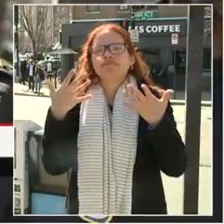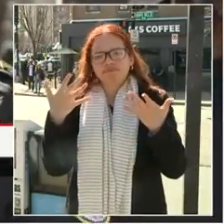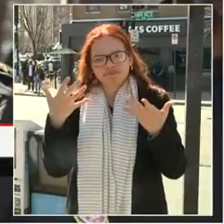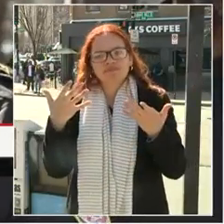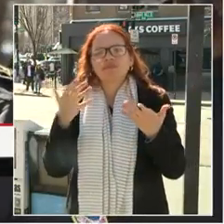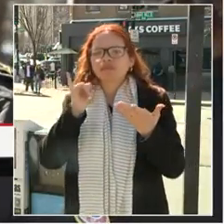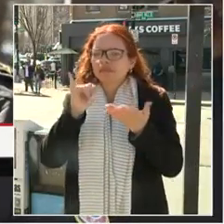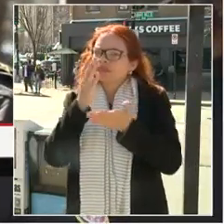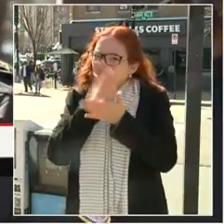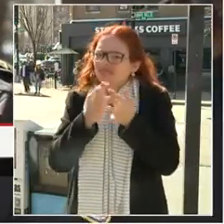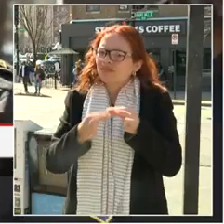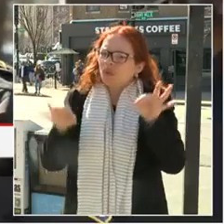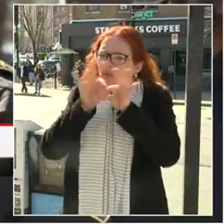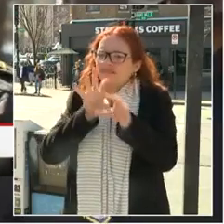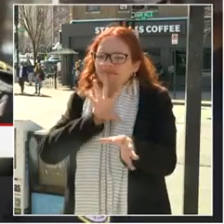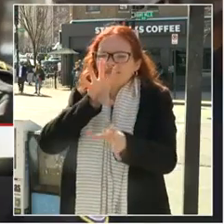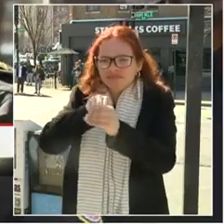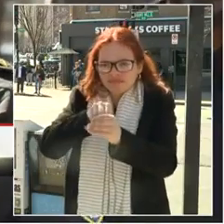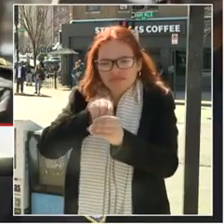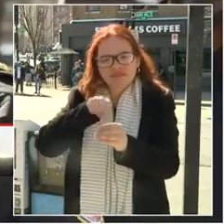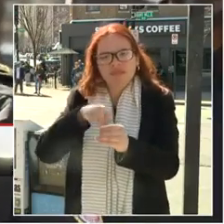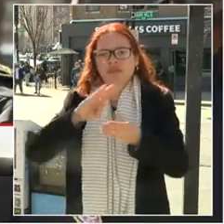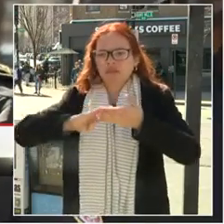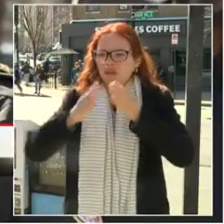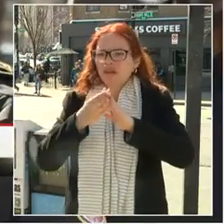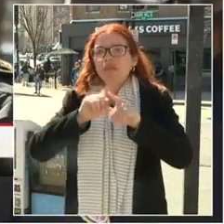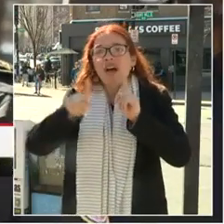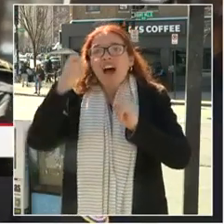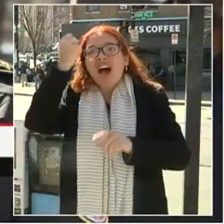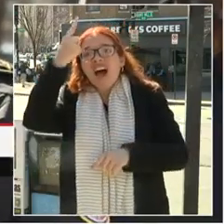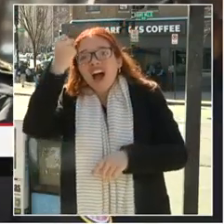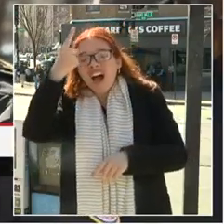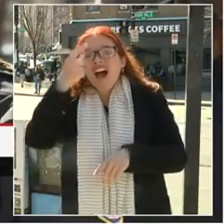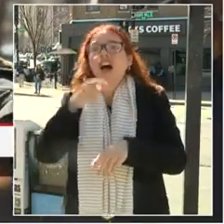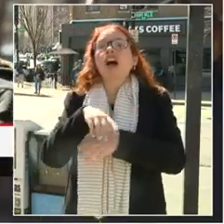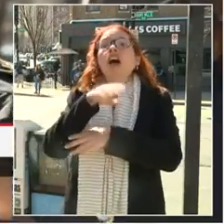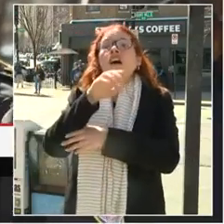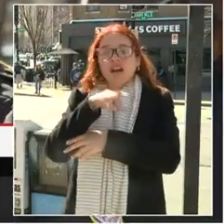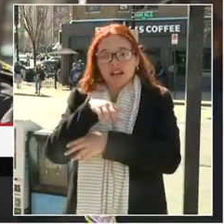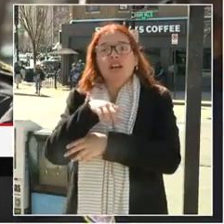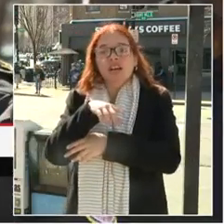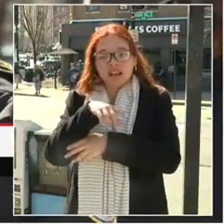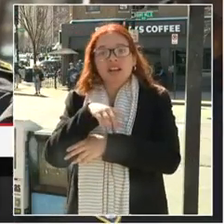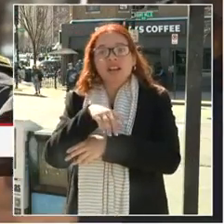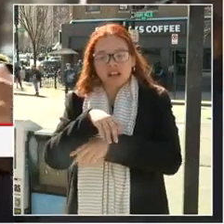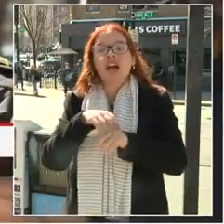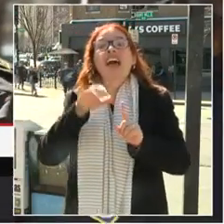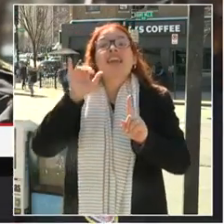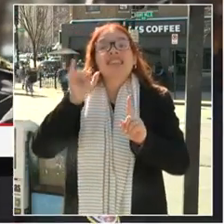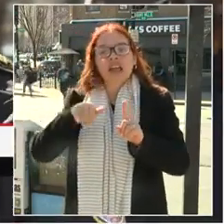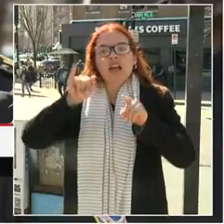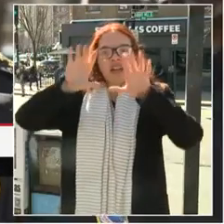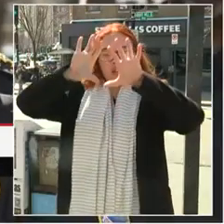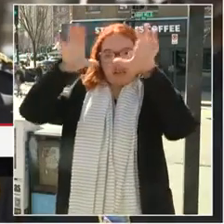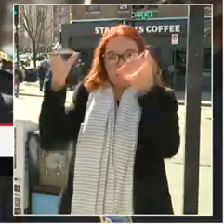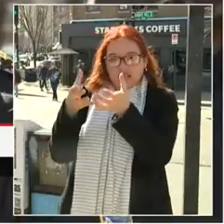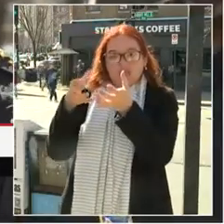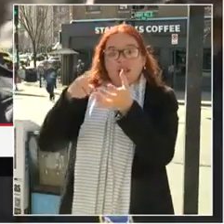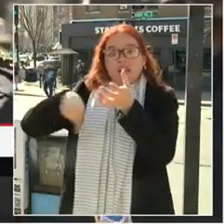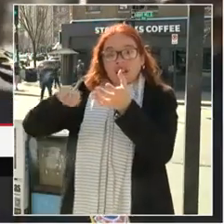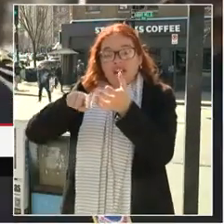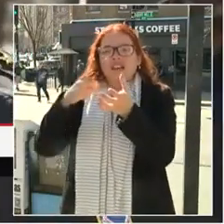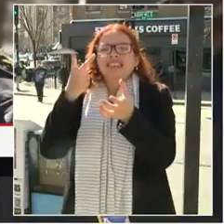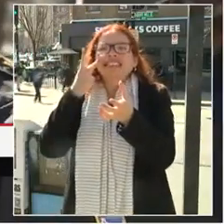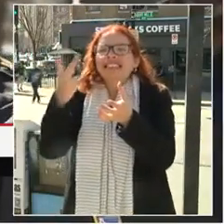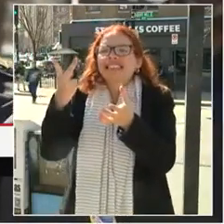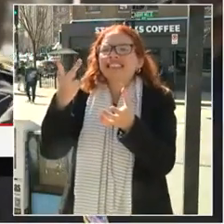not the only ones. There's an entire ecosystem within our criminal justice framework, but then there are also folks, I see the Office